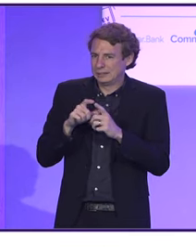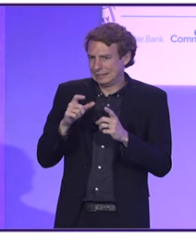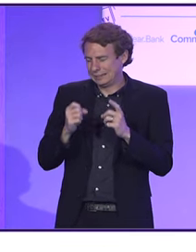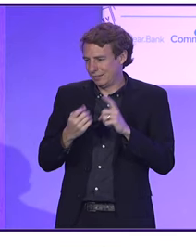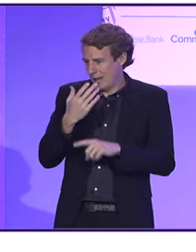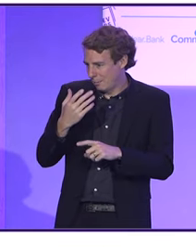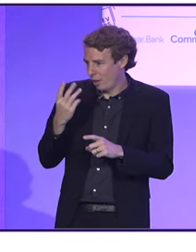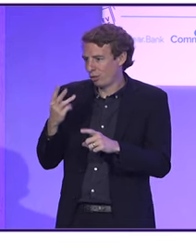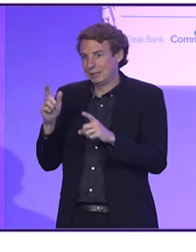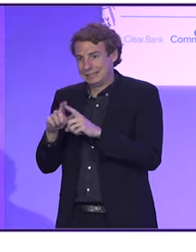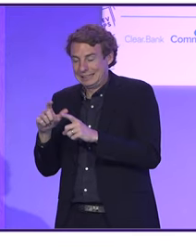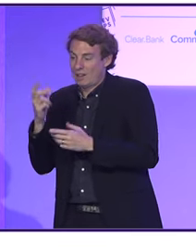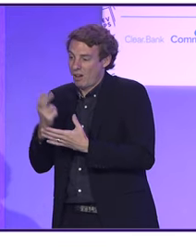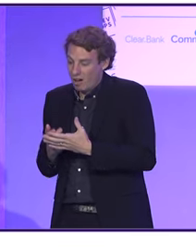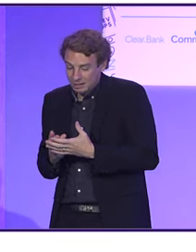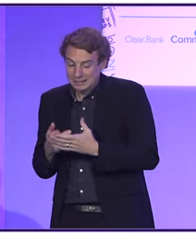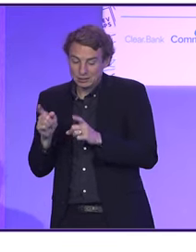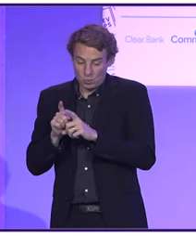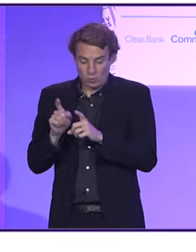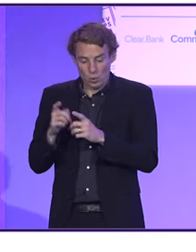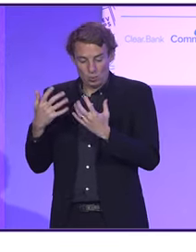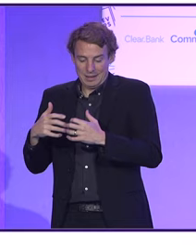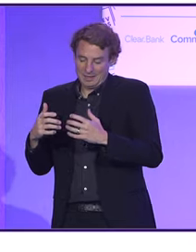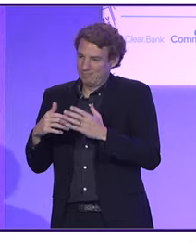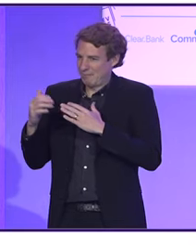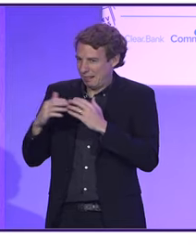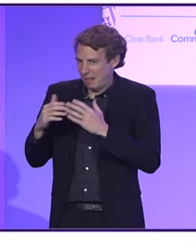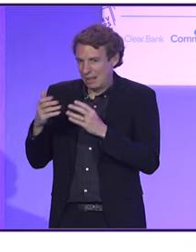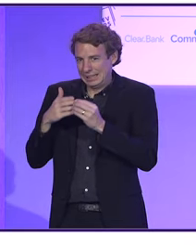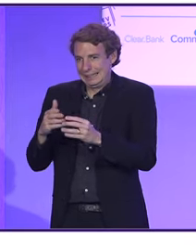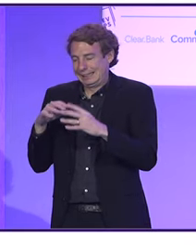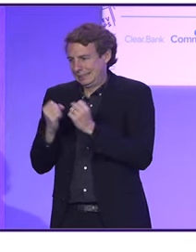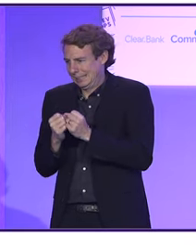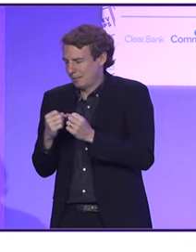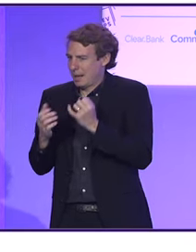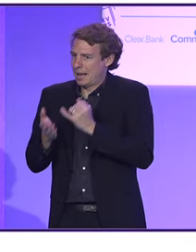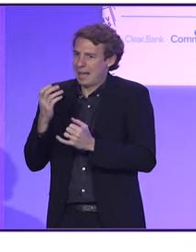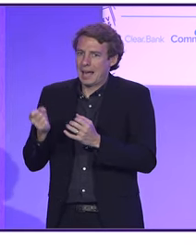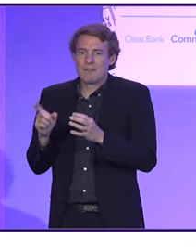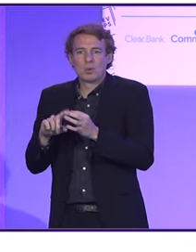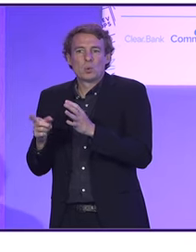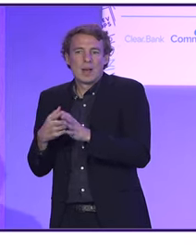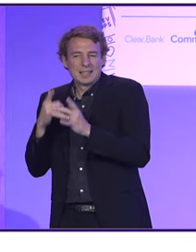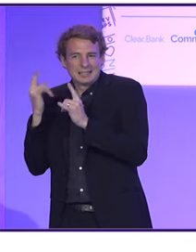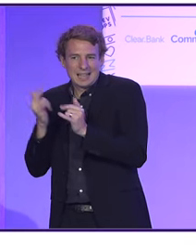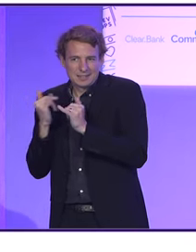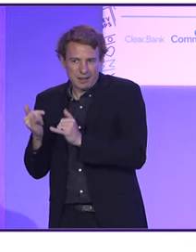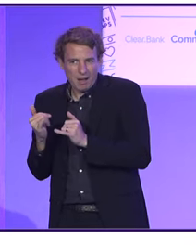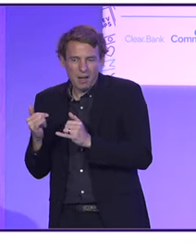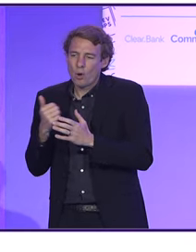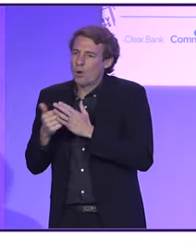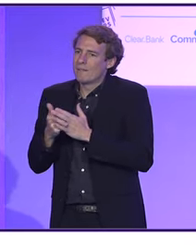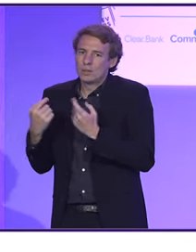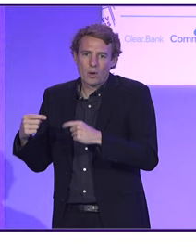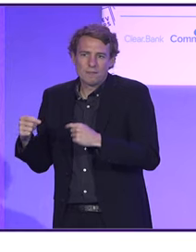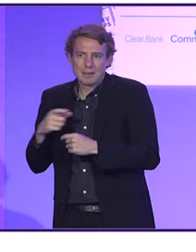is also a tech leader and a product owner leading that team. And there is lastly a QA, a manual tester, who is oftentimes unavailable because they're shared